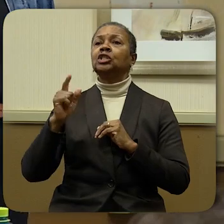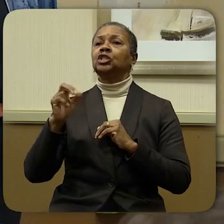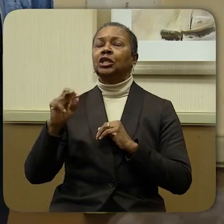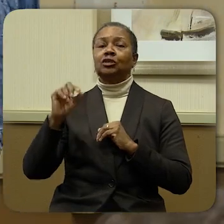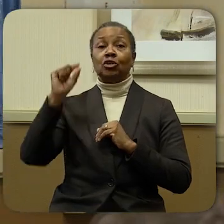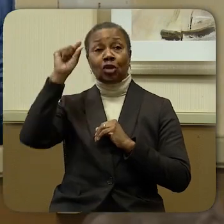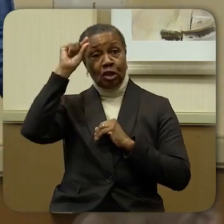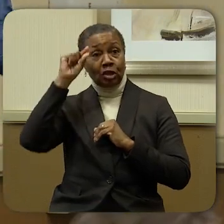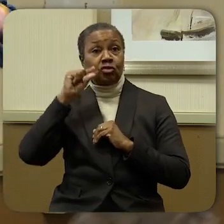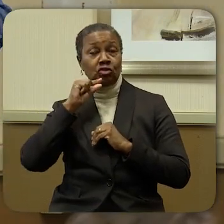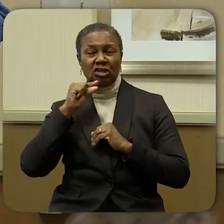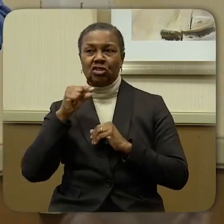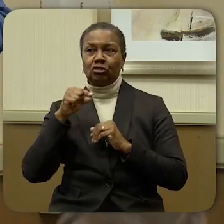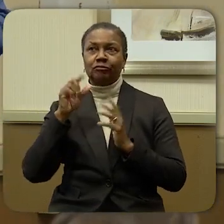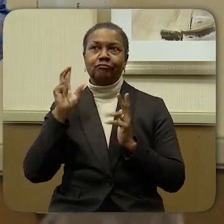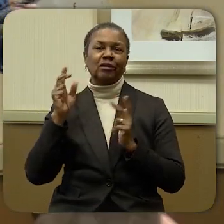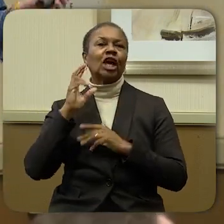journey.